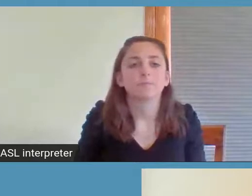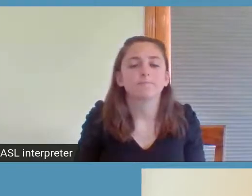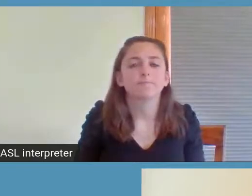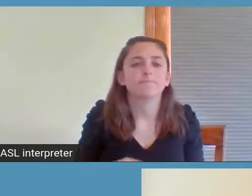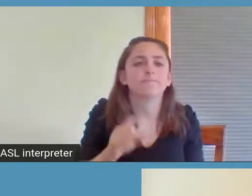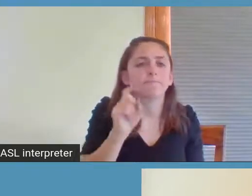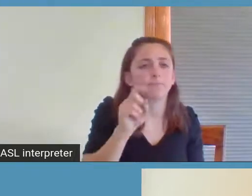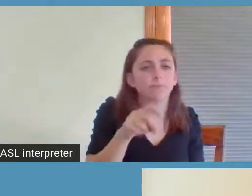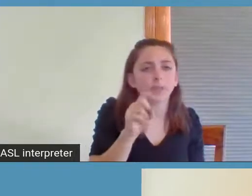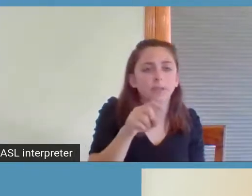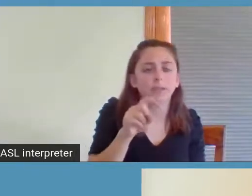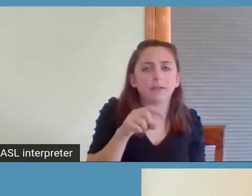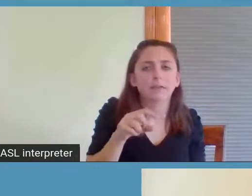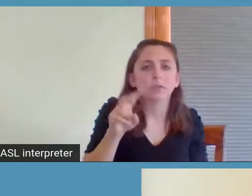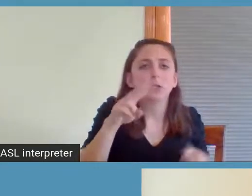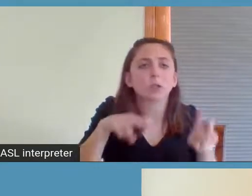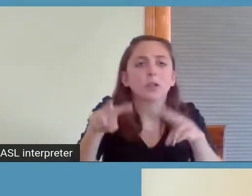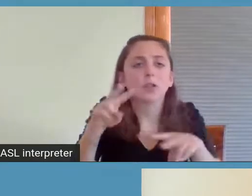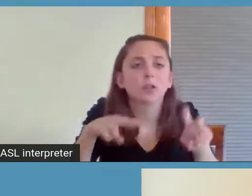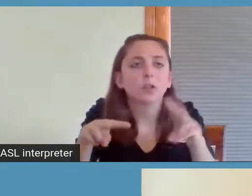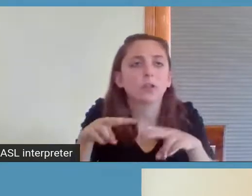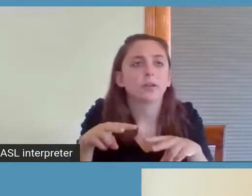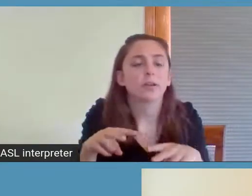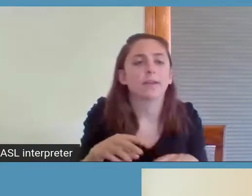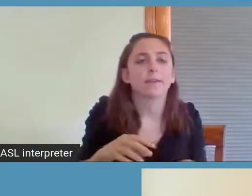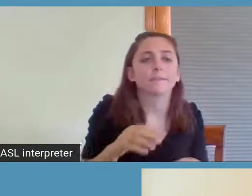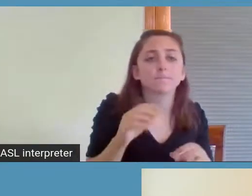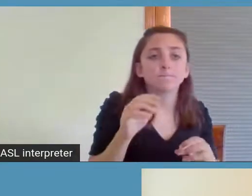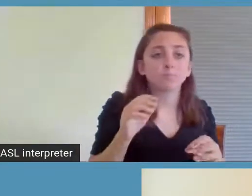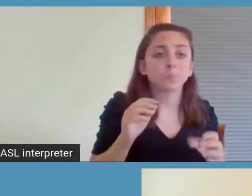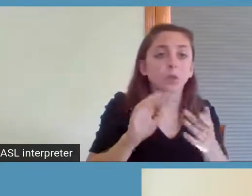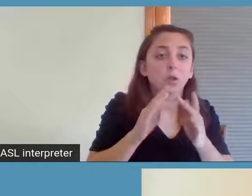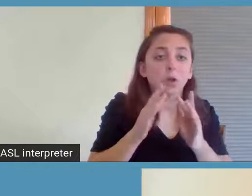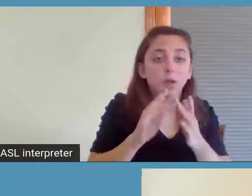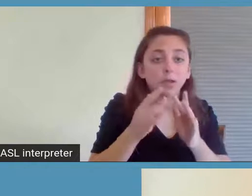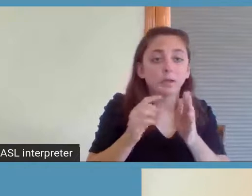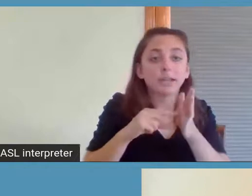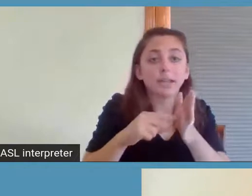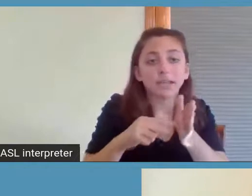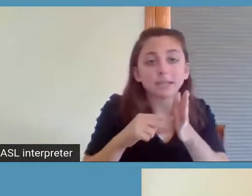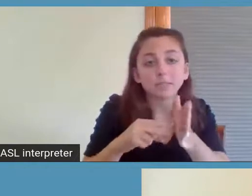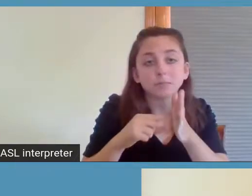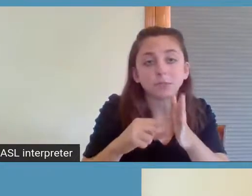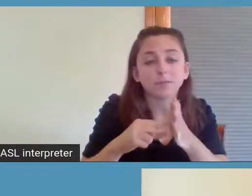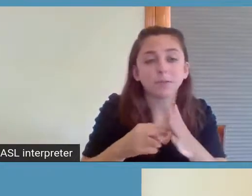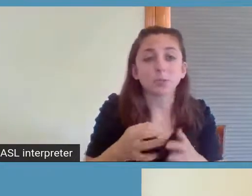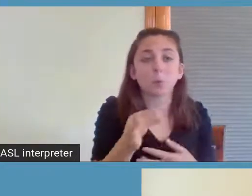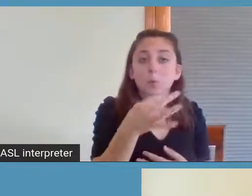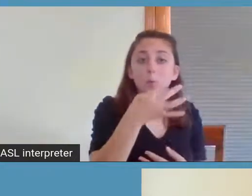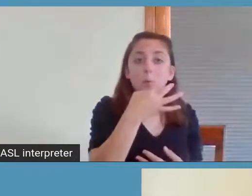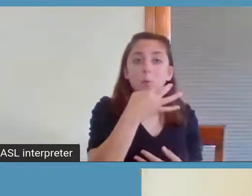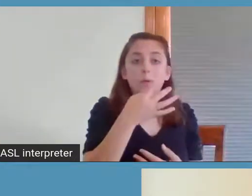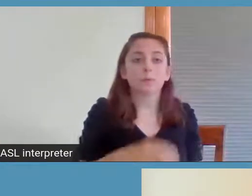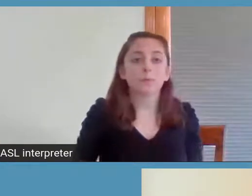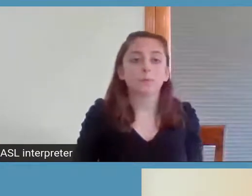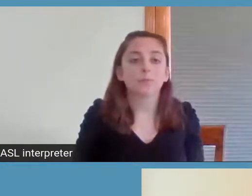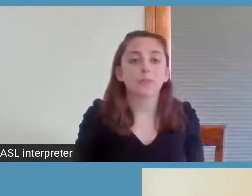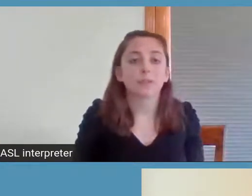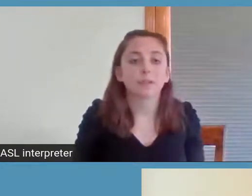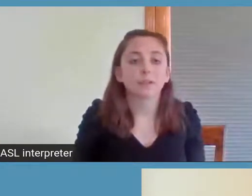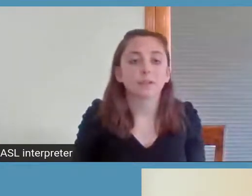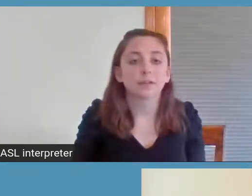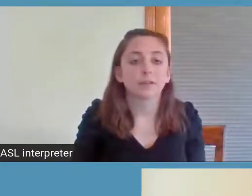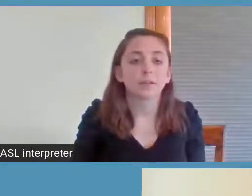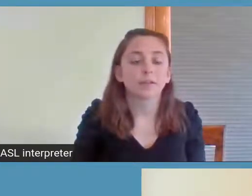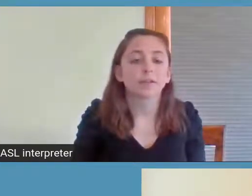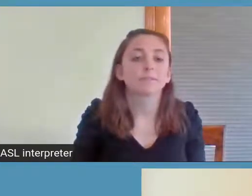virtual exhibition expertise in-house. Sure. And it could be a part of a, you know, maybe this, you know, there's a part of the job is